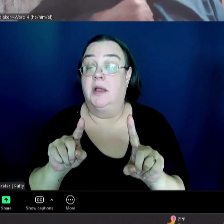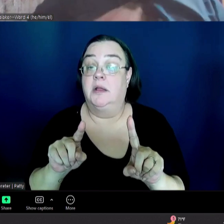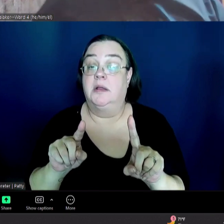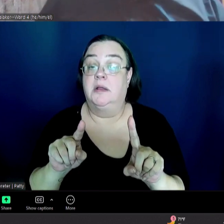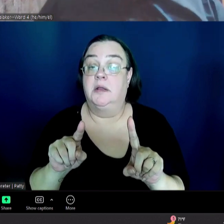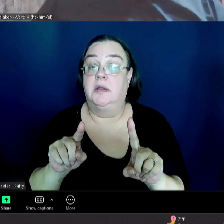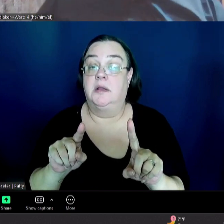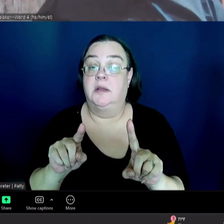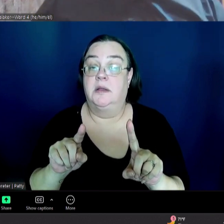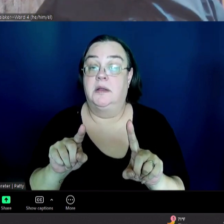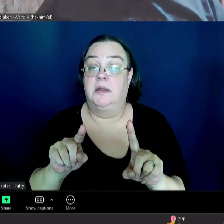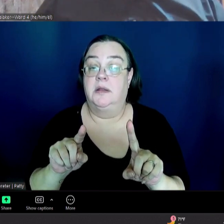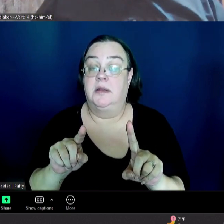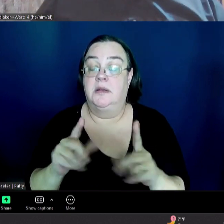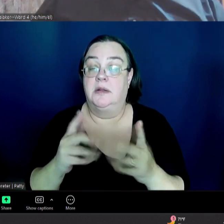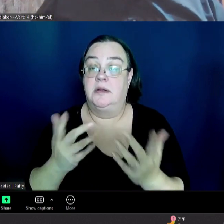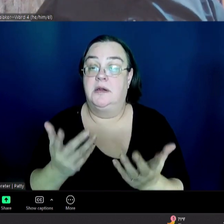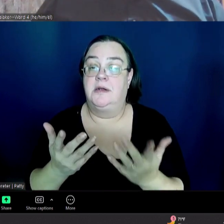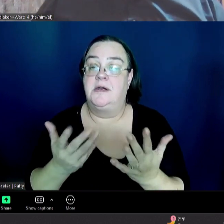be the